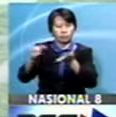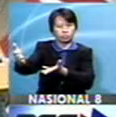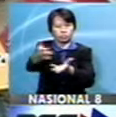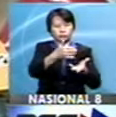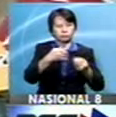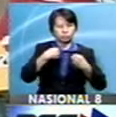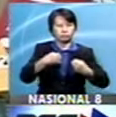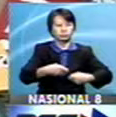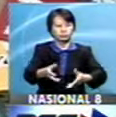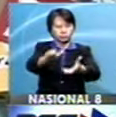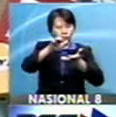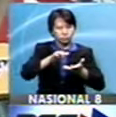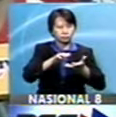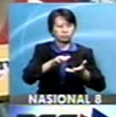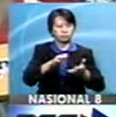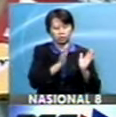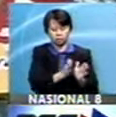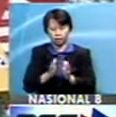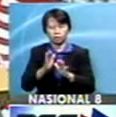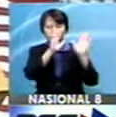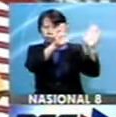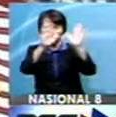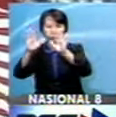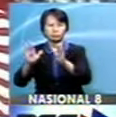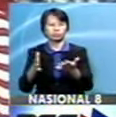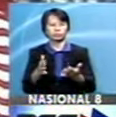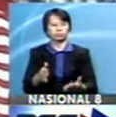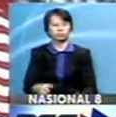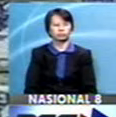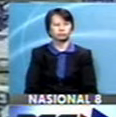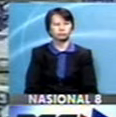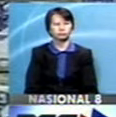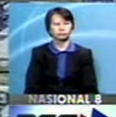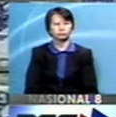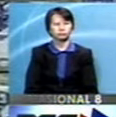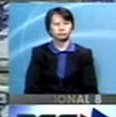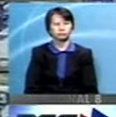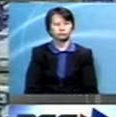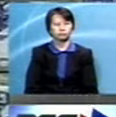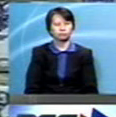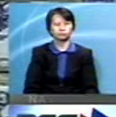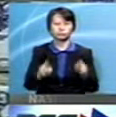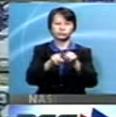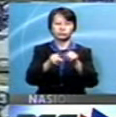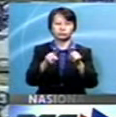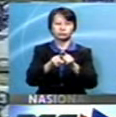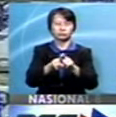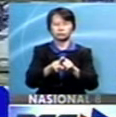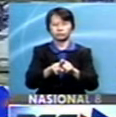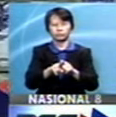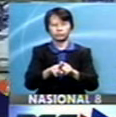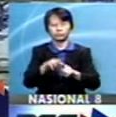chance future. She arranged like this museum to see other one. Bak kata Kabani,